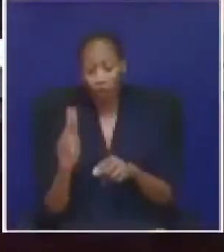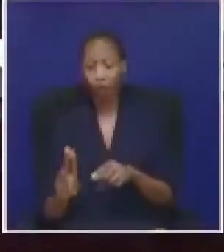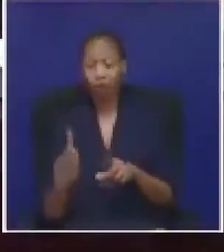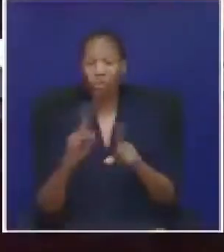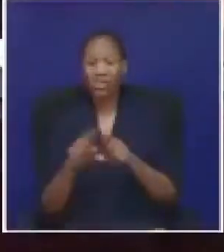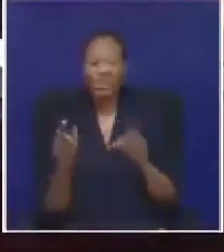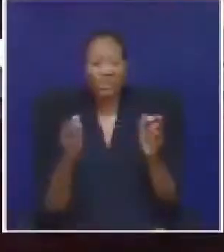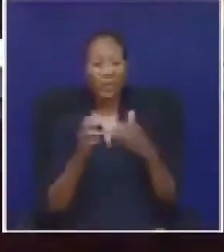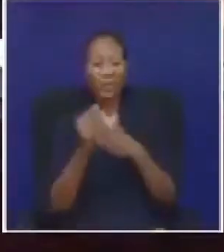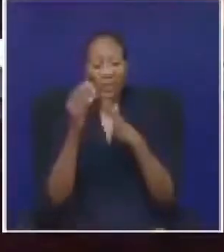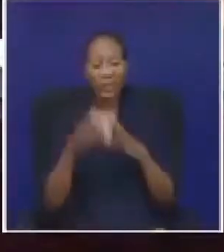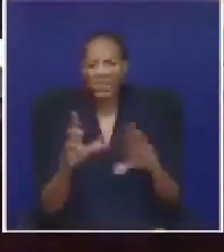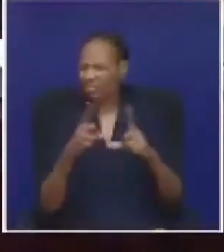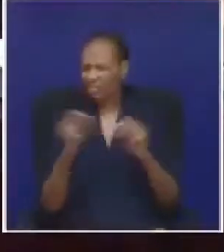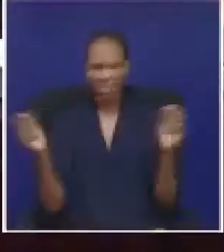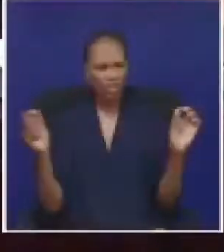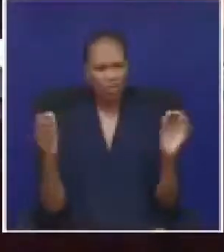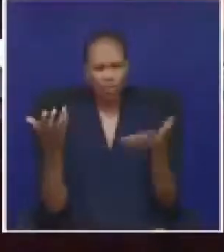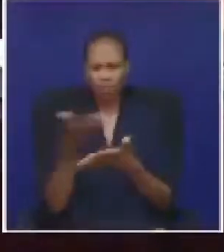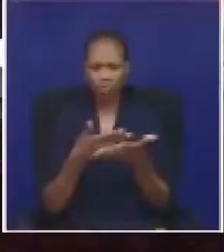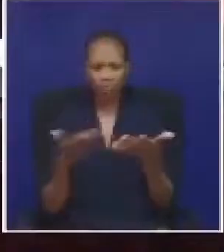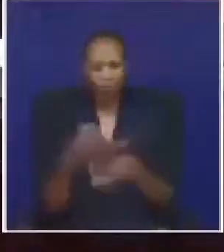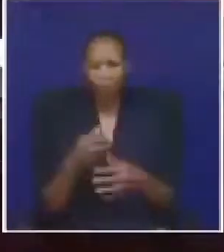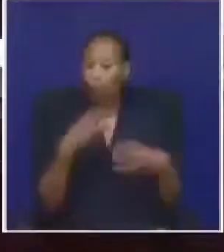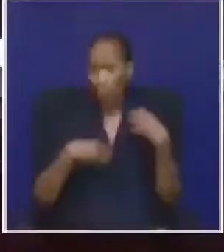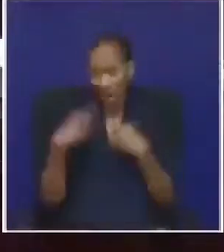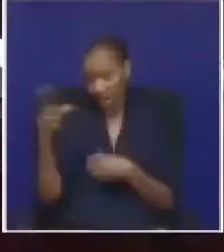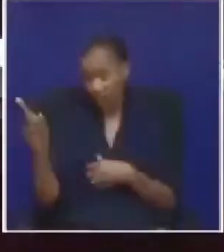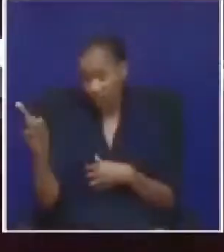So don't be worried about anything.